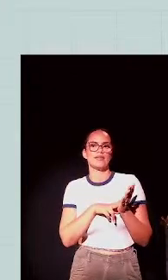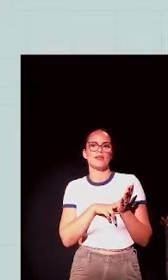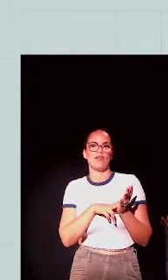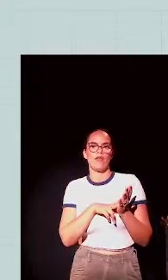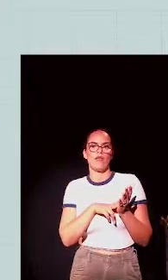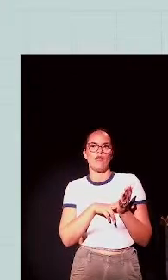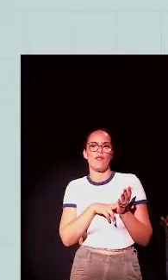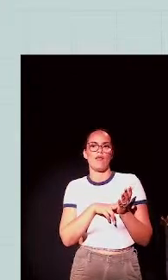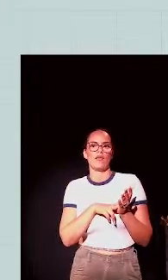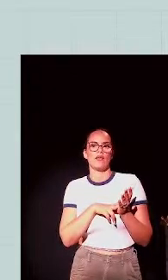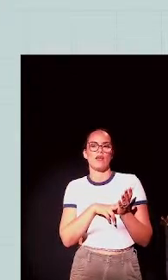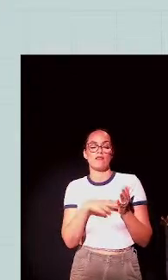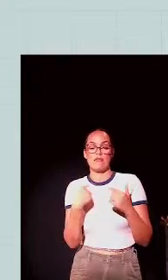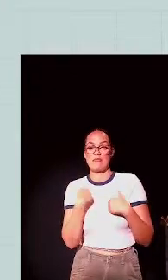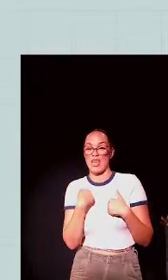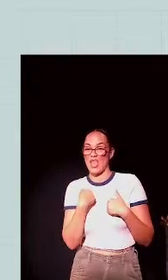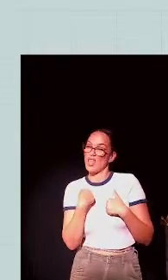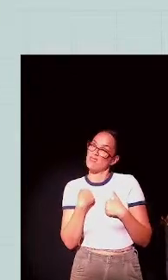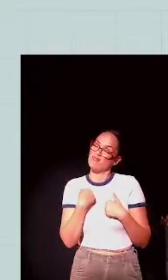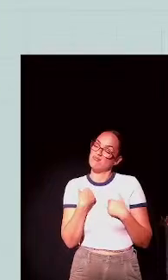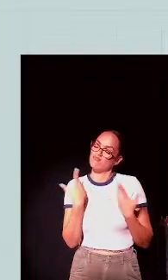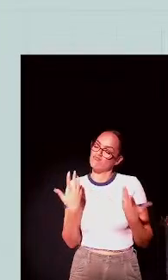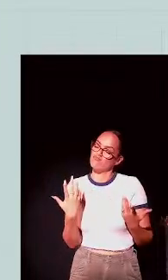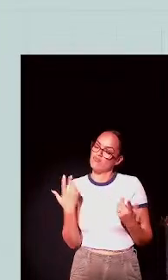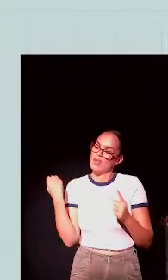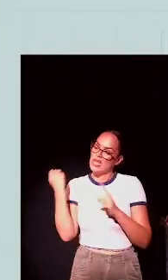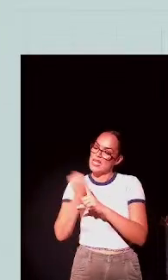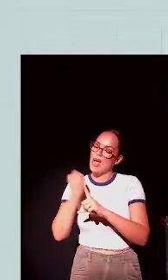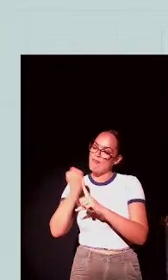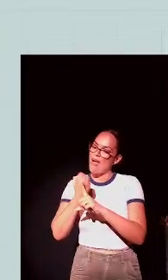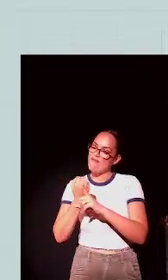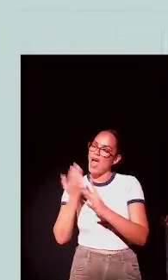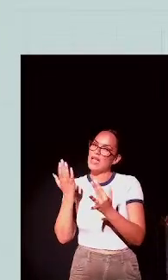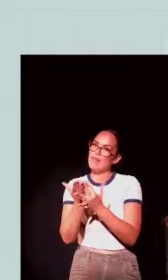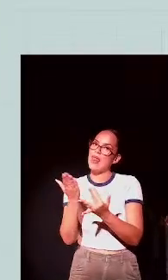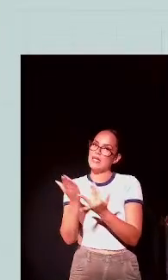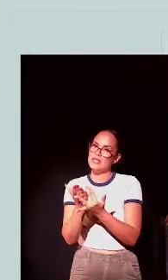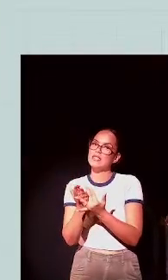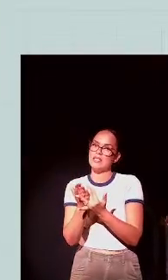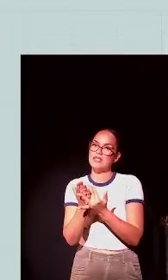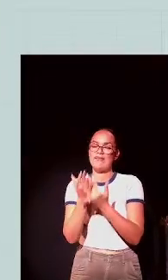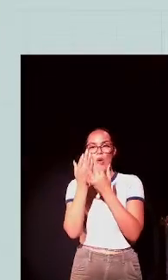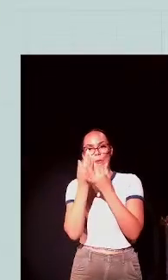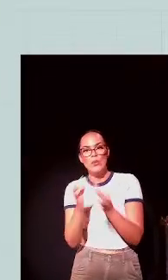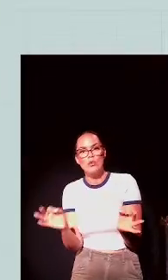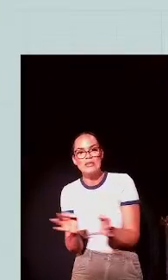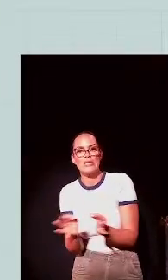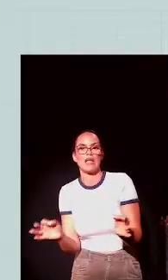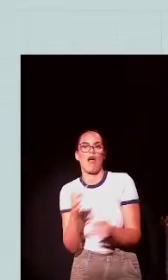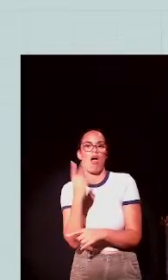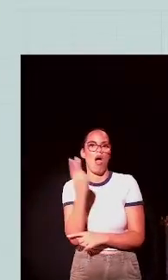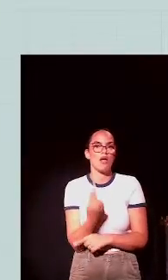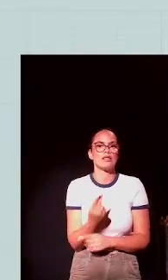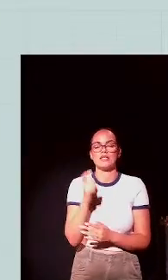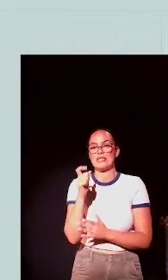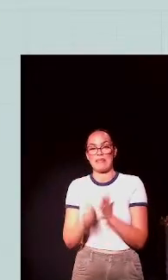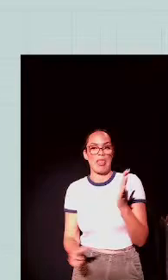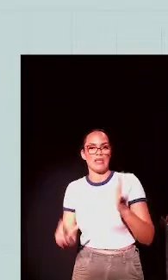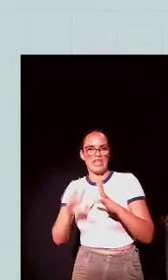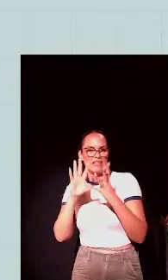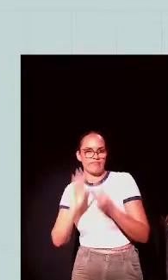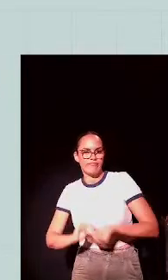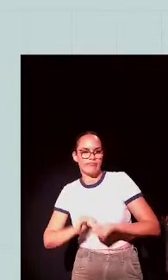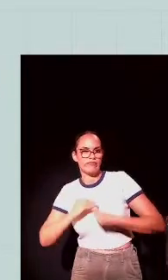sort of a campaigner for more accessibility for musicians, artists with disabilities.